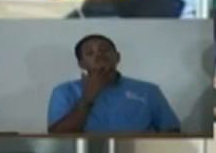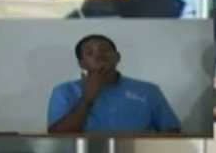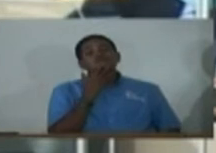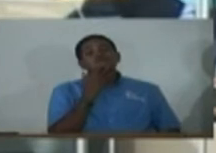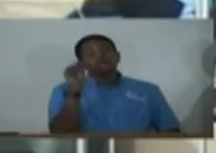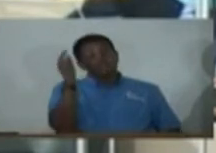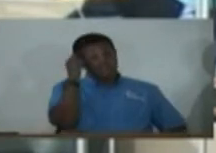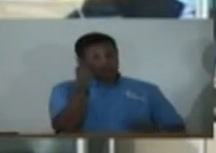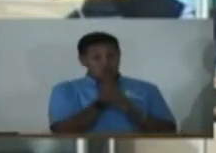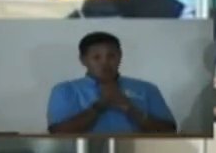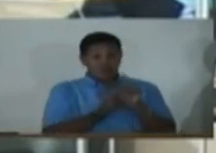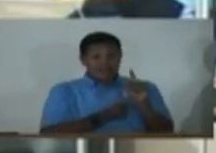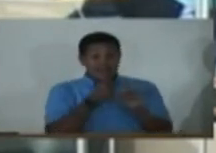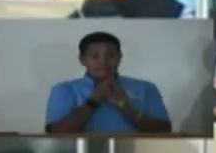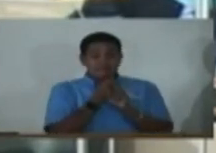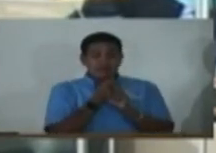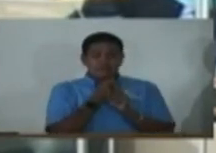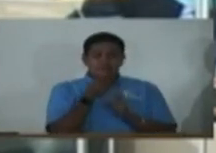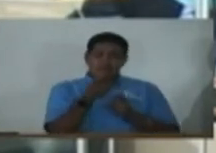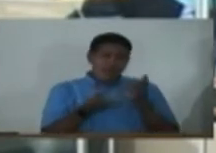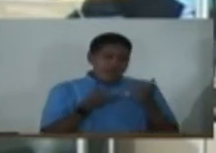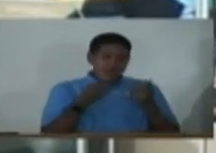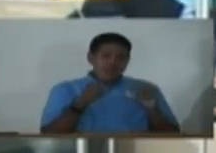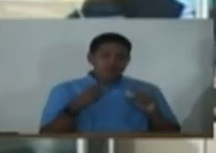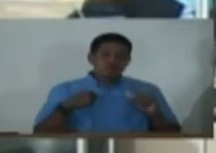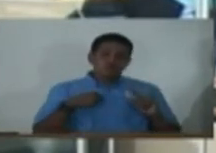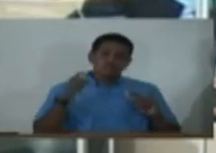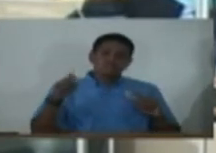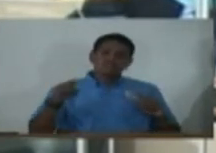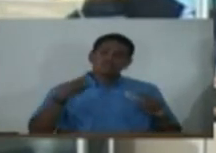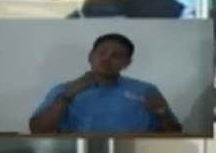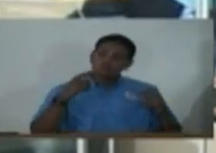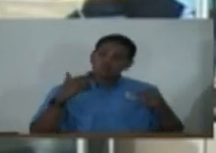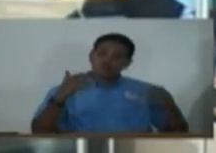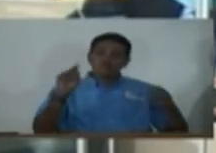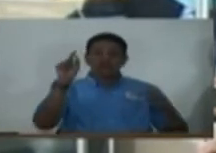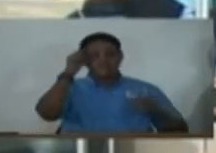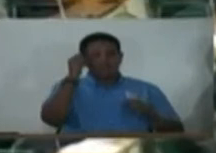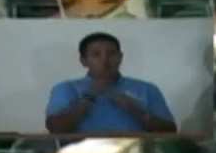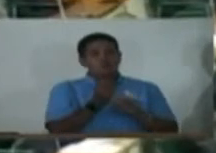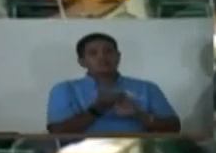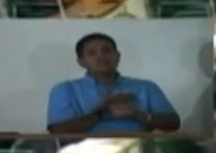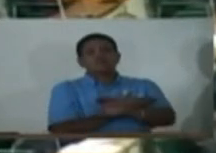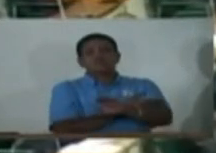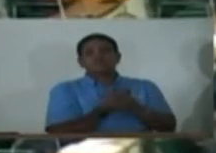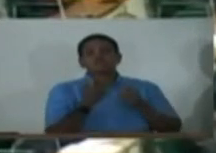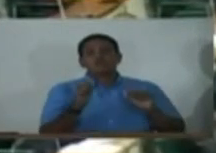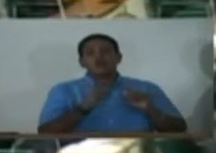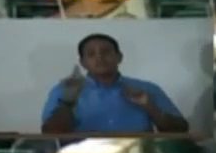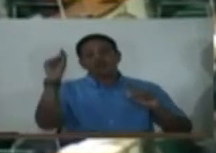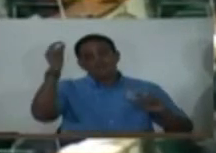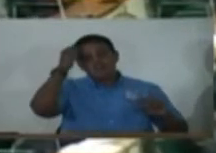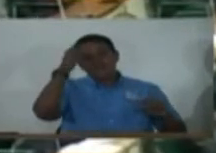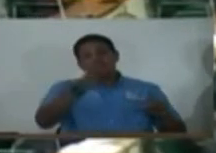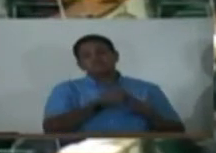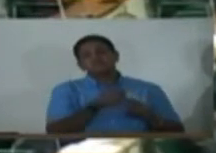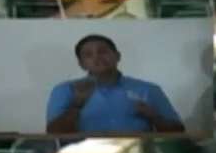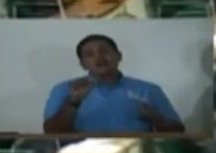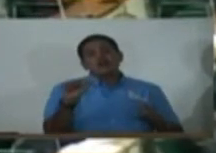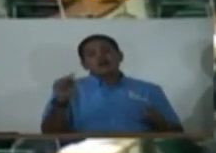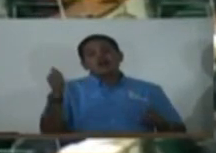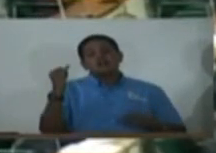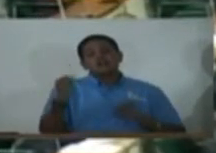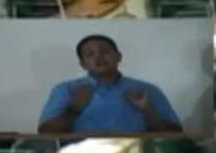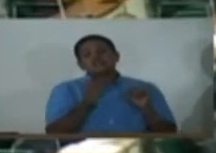impacted and hampered, and we need to move the government's work along. But government, like other